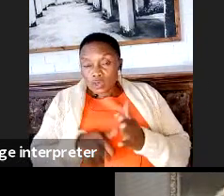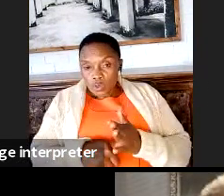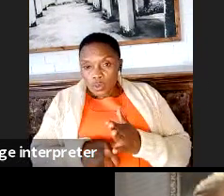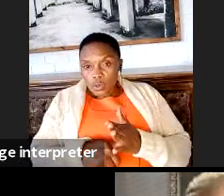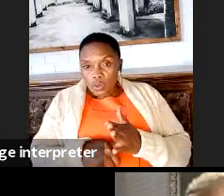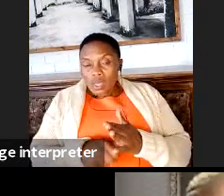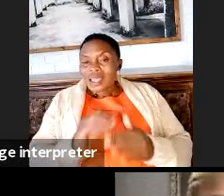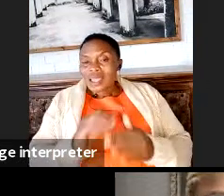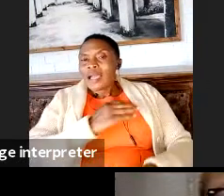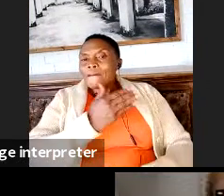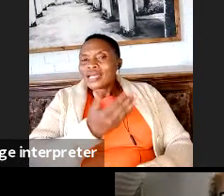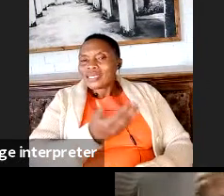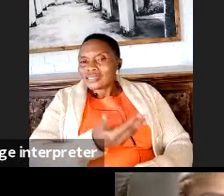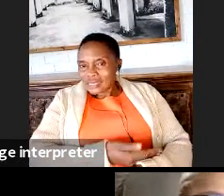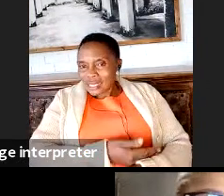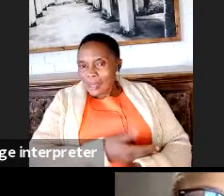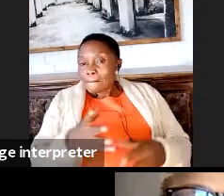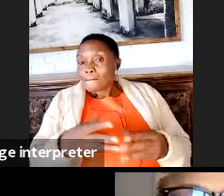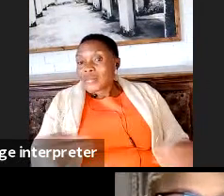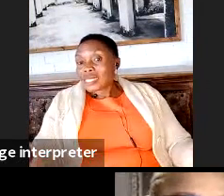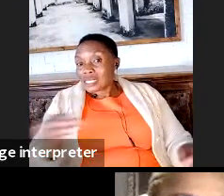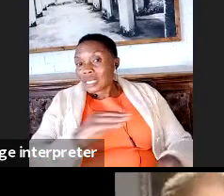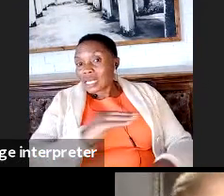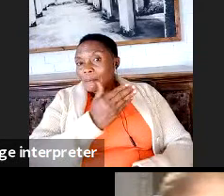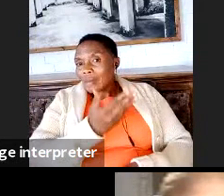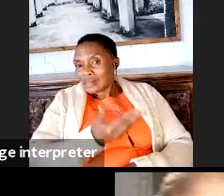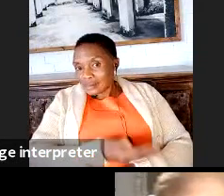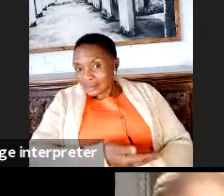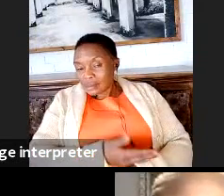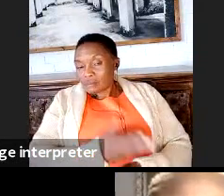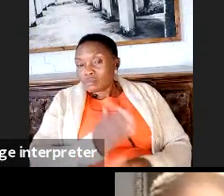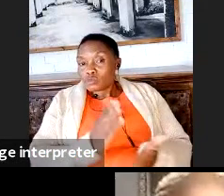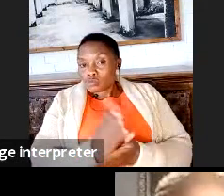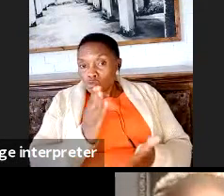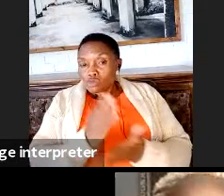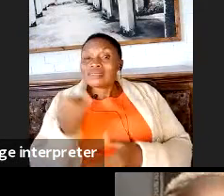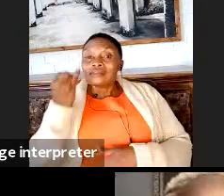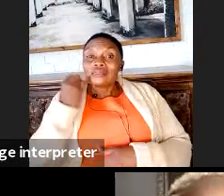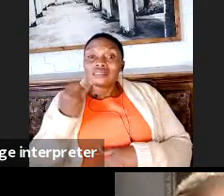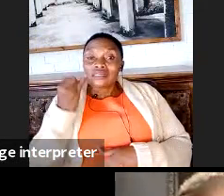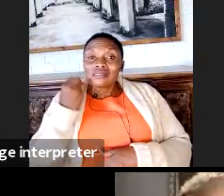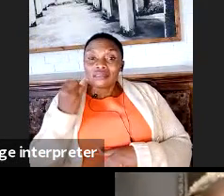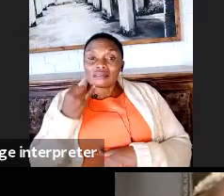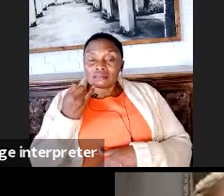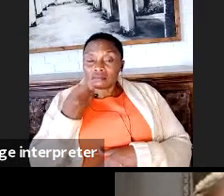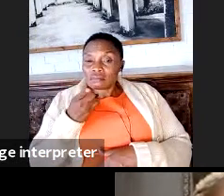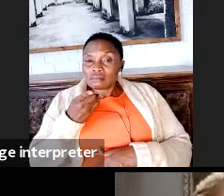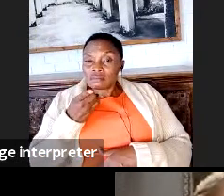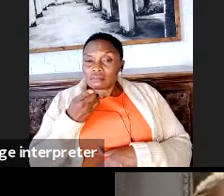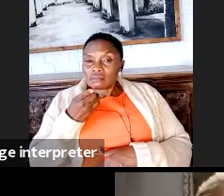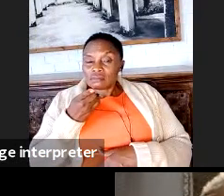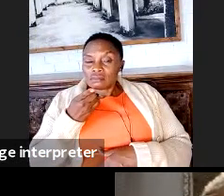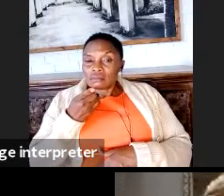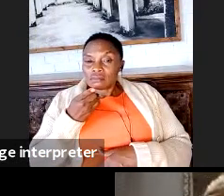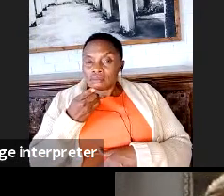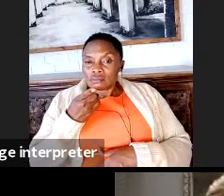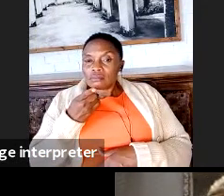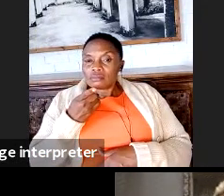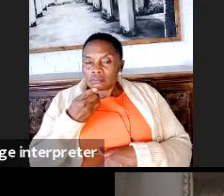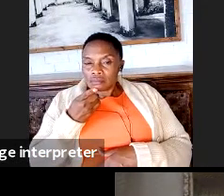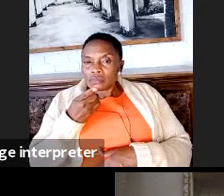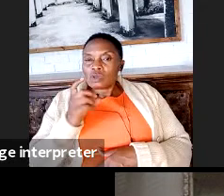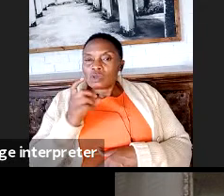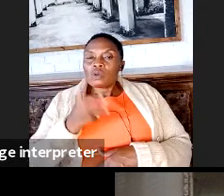is quite serious, and one that really requires